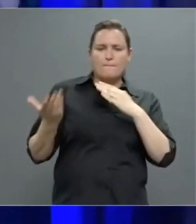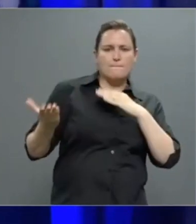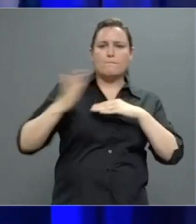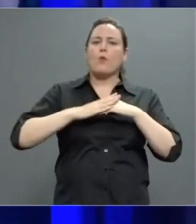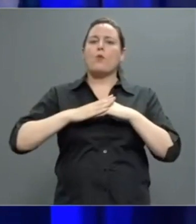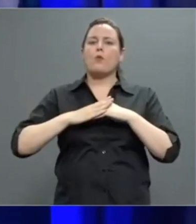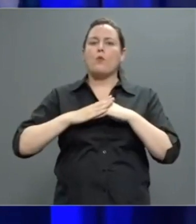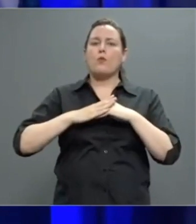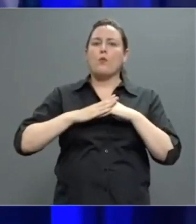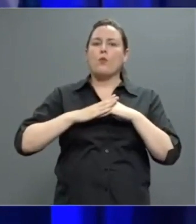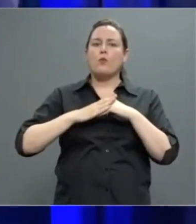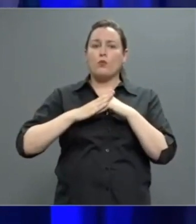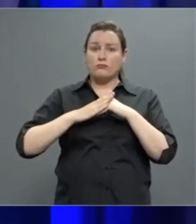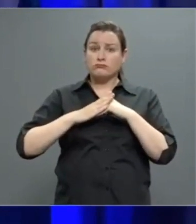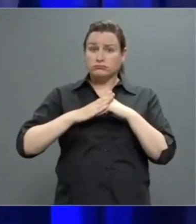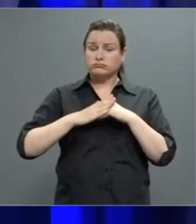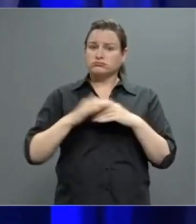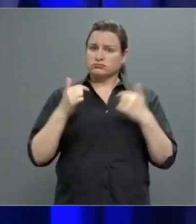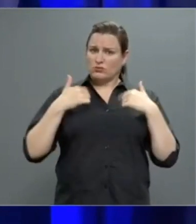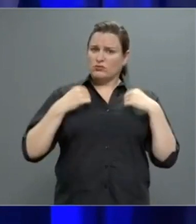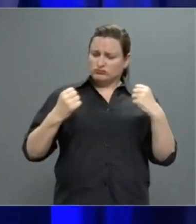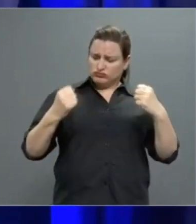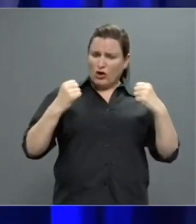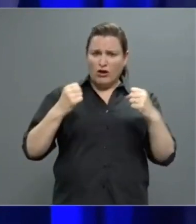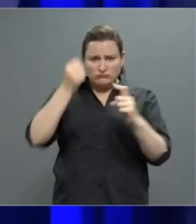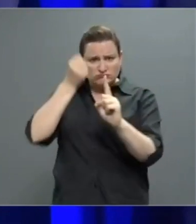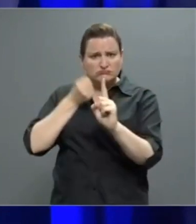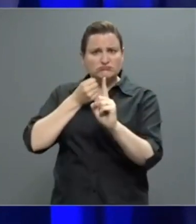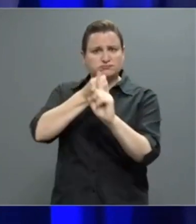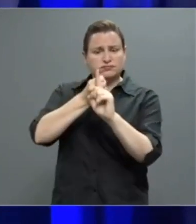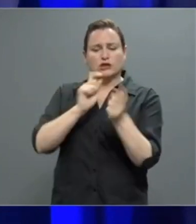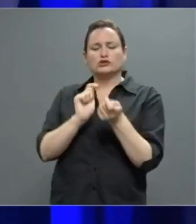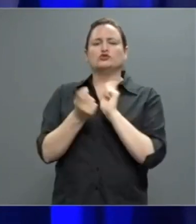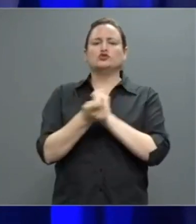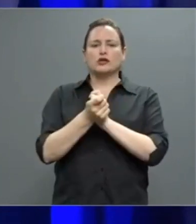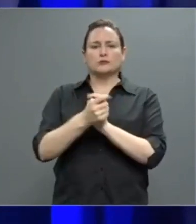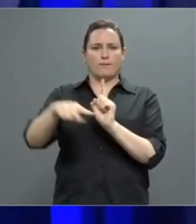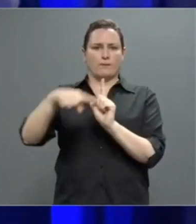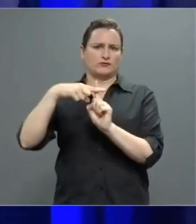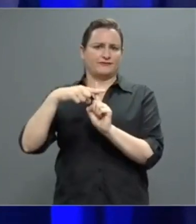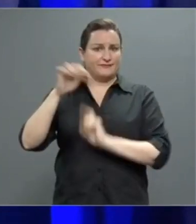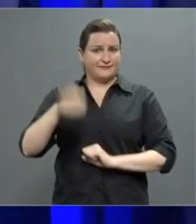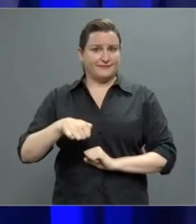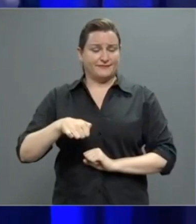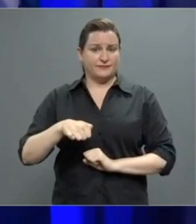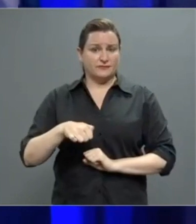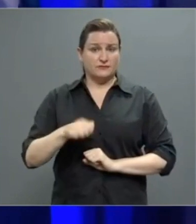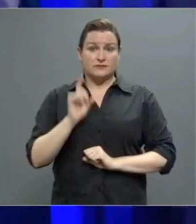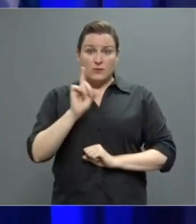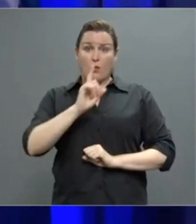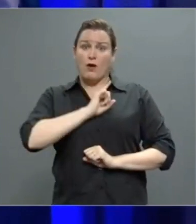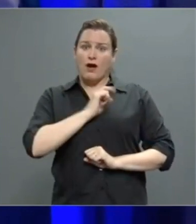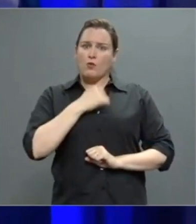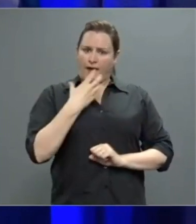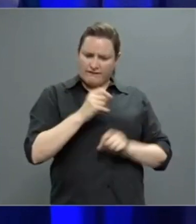That we can be a powerful force for positive change when we implement solutions based on our principles.